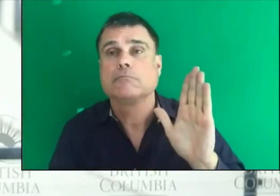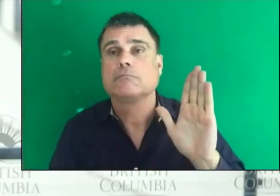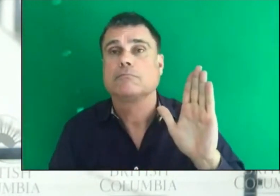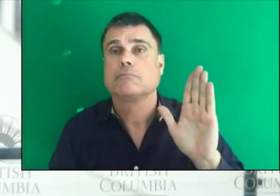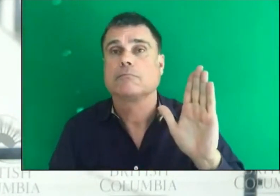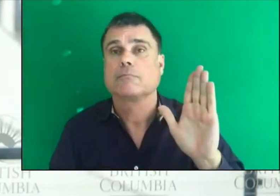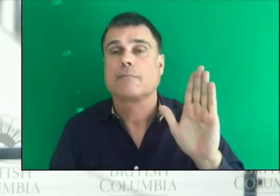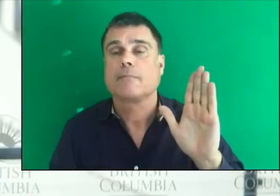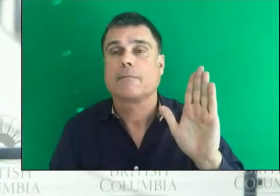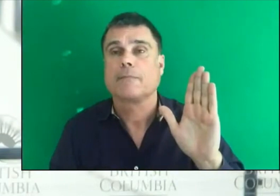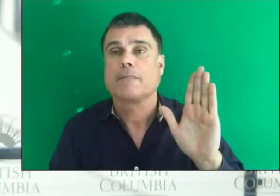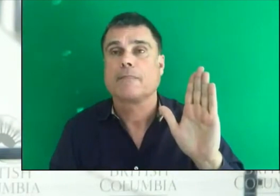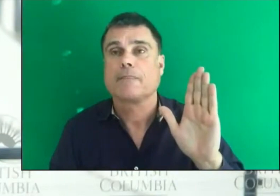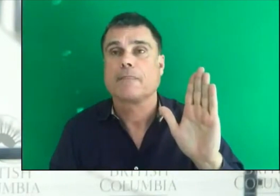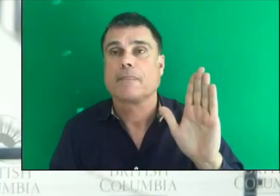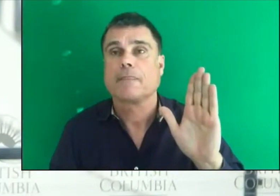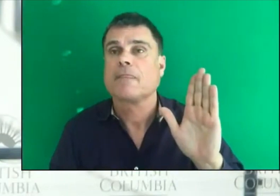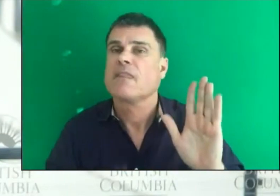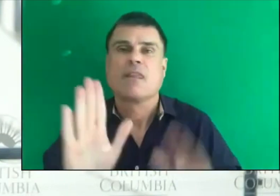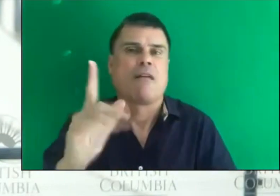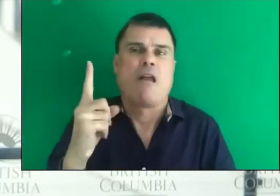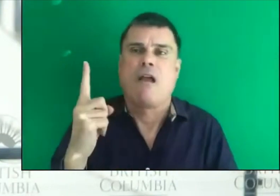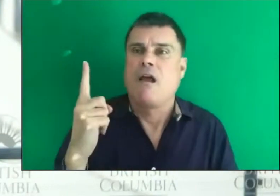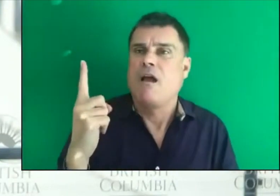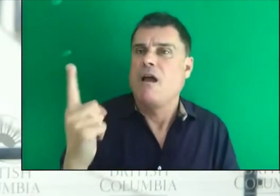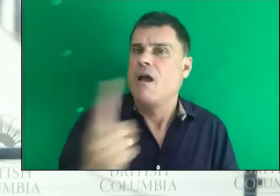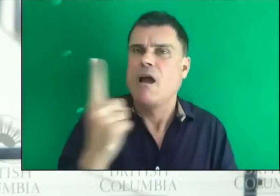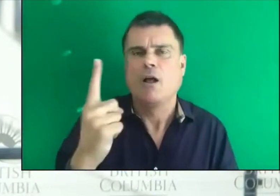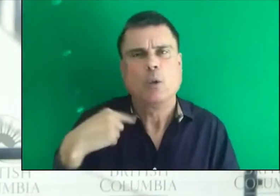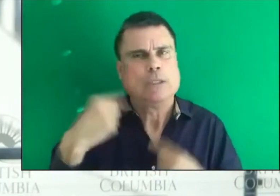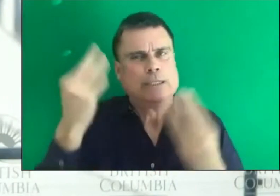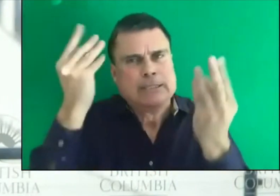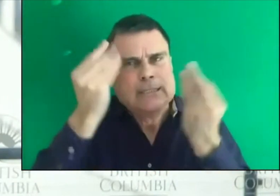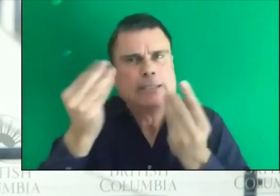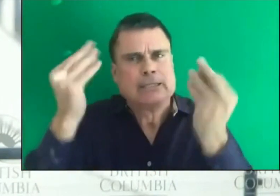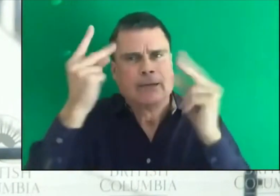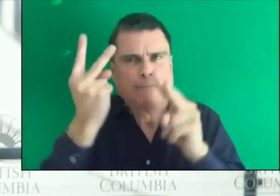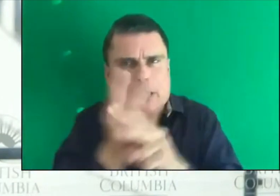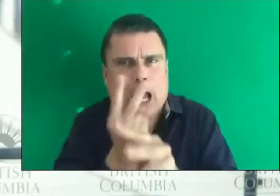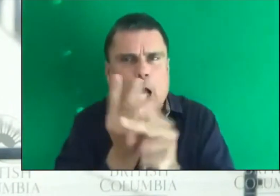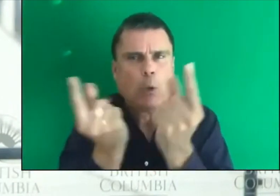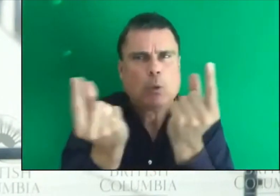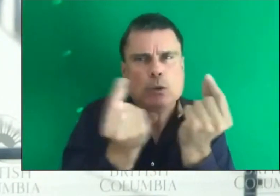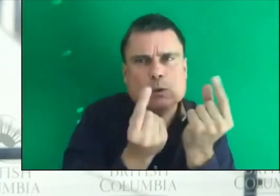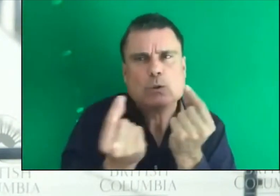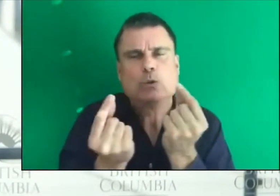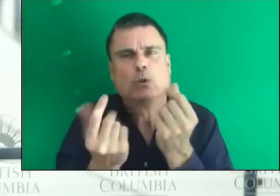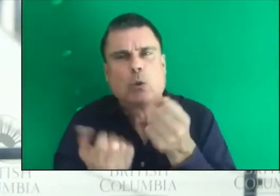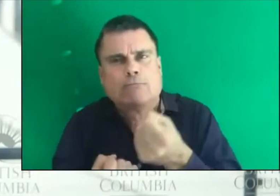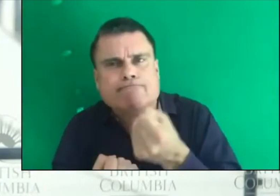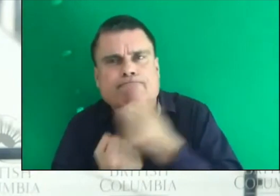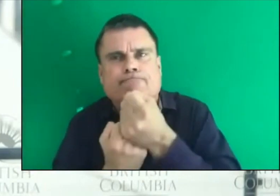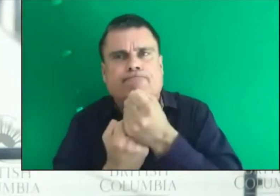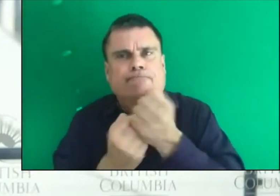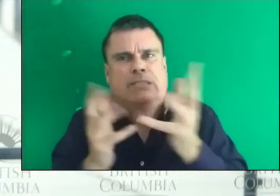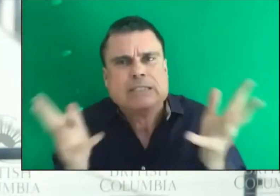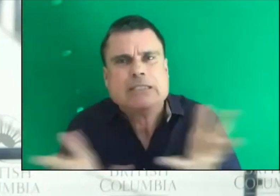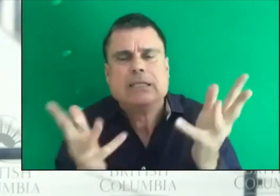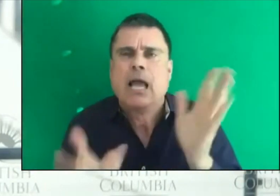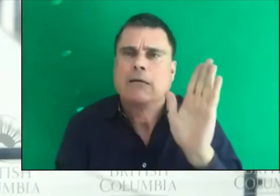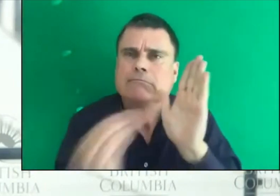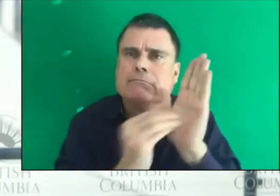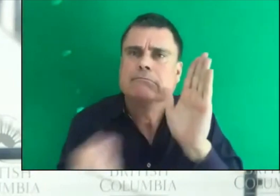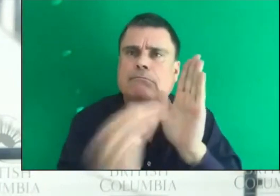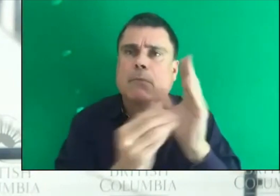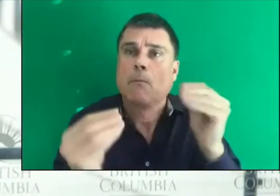And we talked about that at some length about, should this be across the province or in the areas where where we're seeing